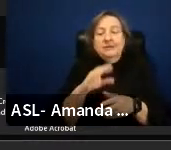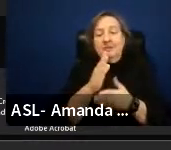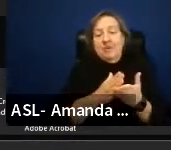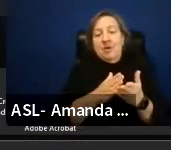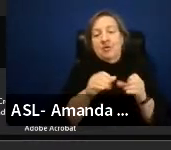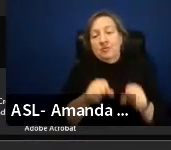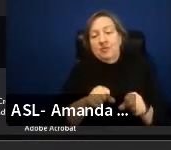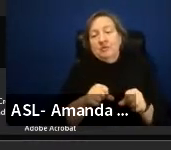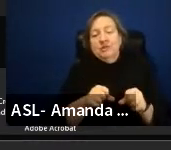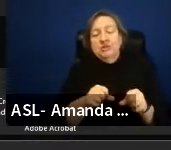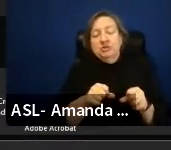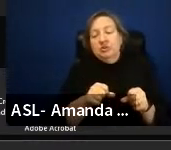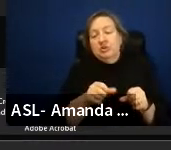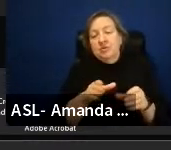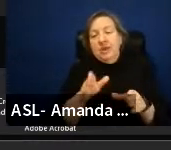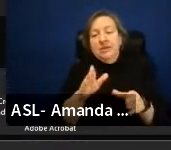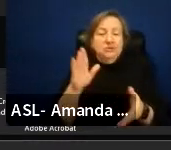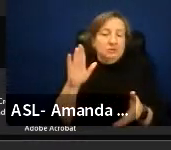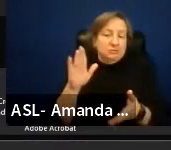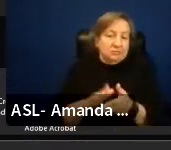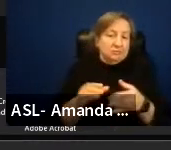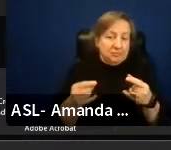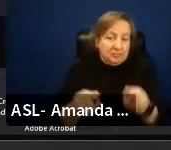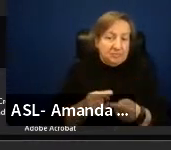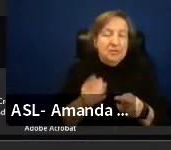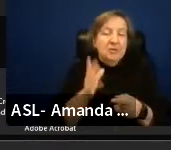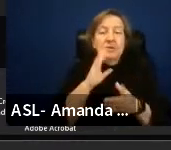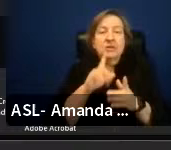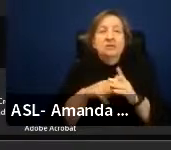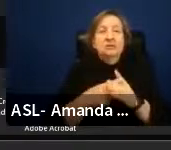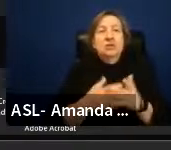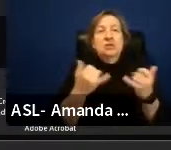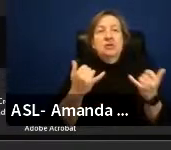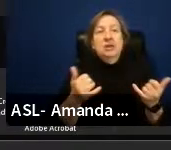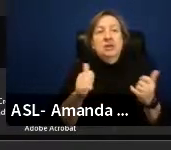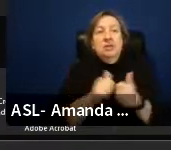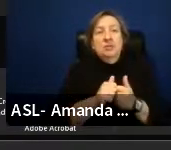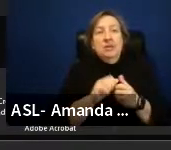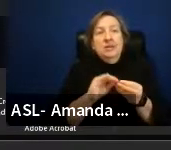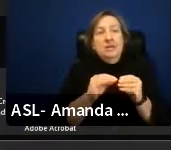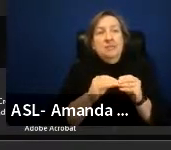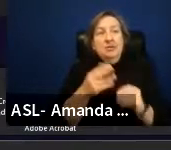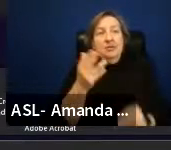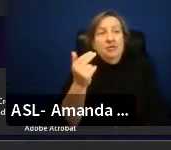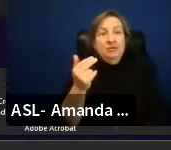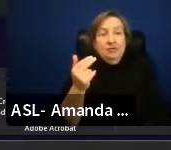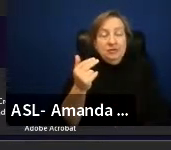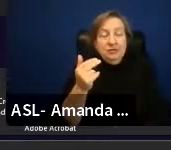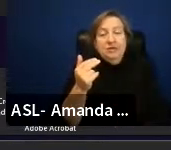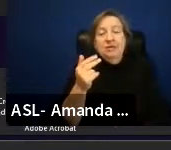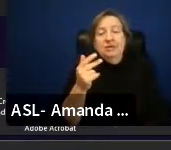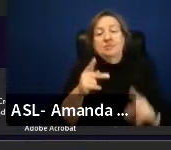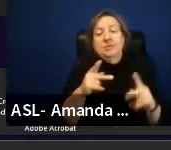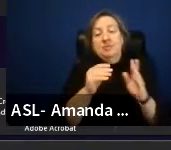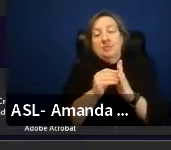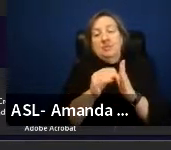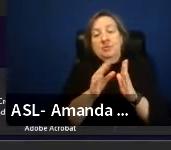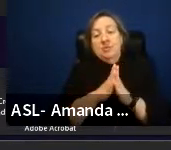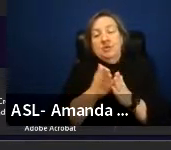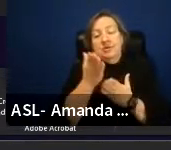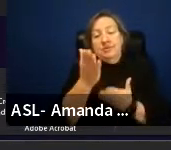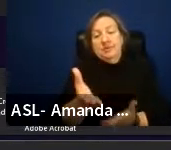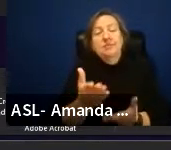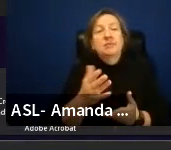potential mitigations. So we will kick off here with number 13. Folks had put forward